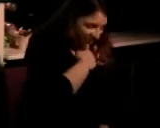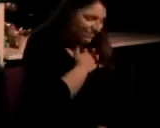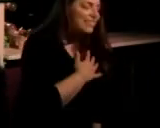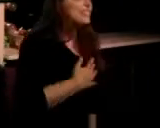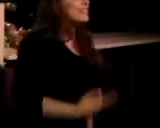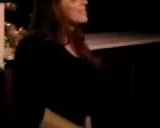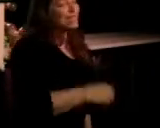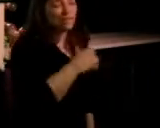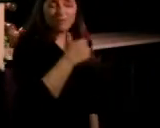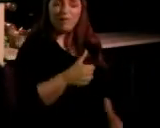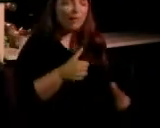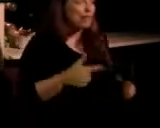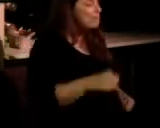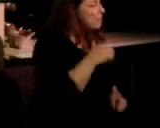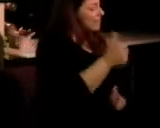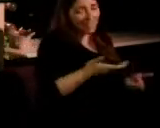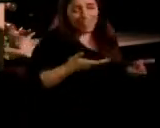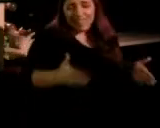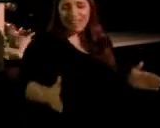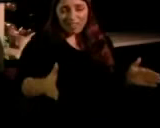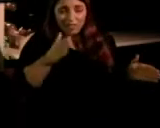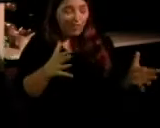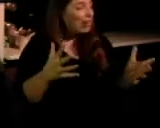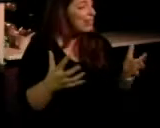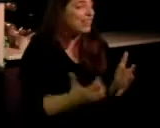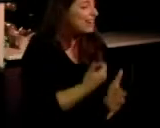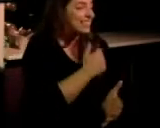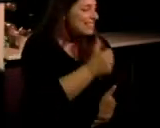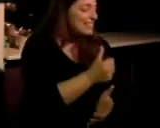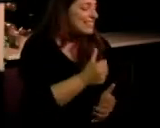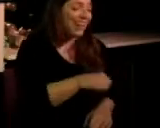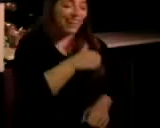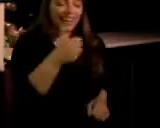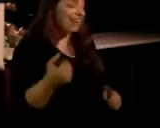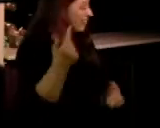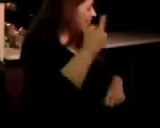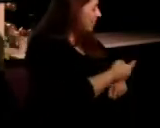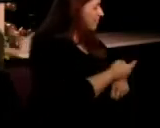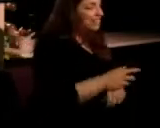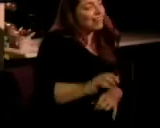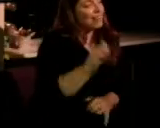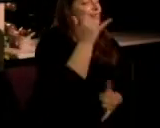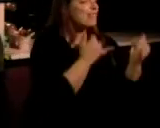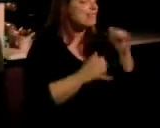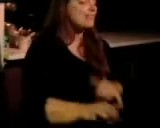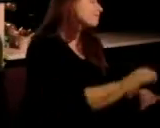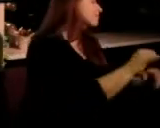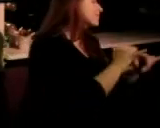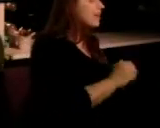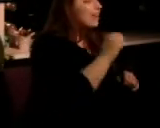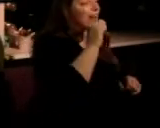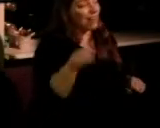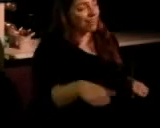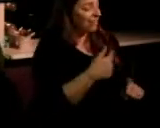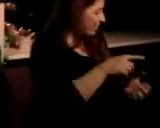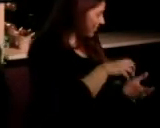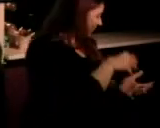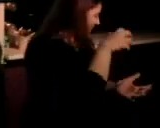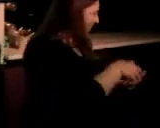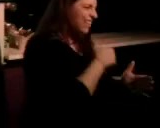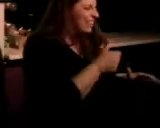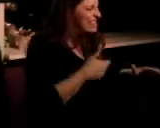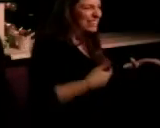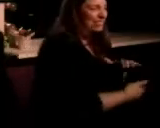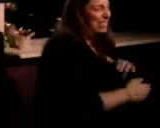smiles. And this won't be another road that I didn't take. Not another day with the same mistake. Not another